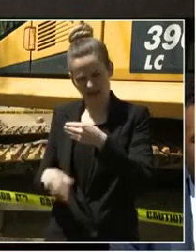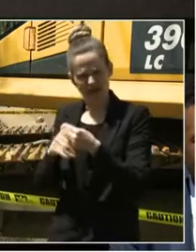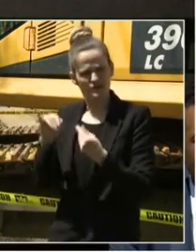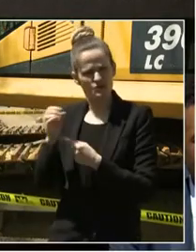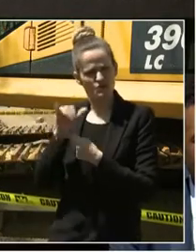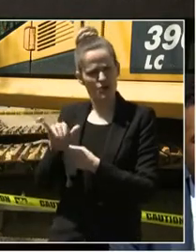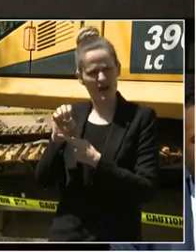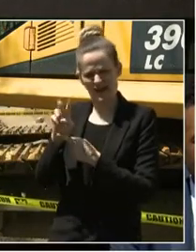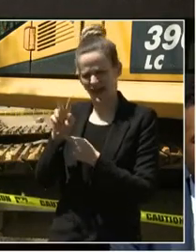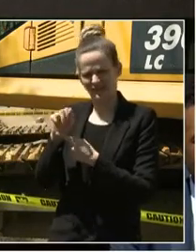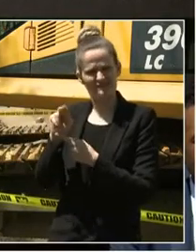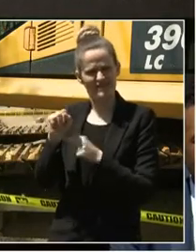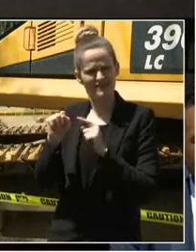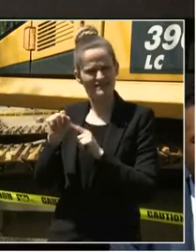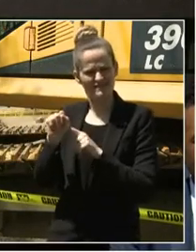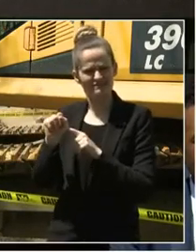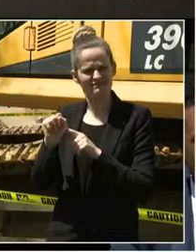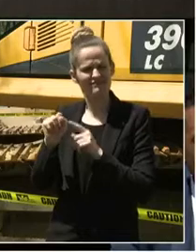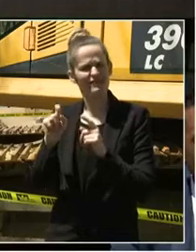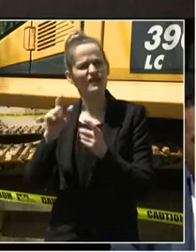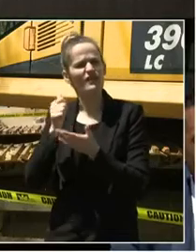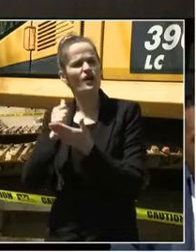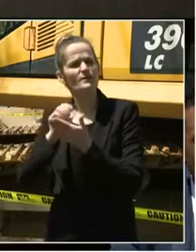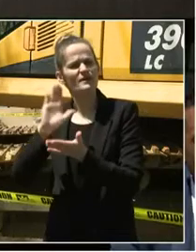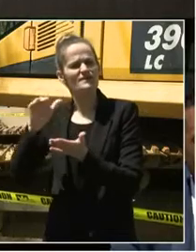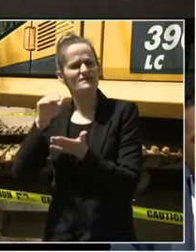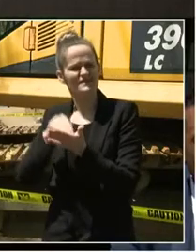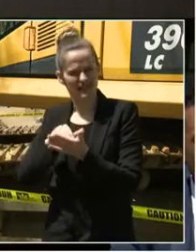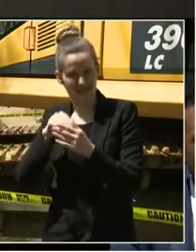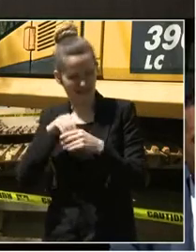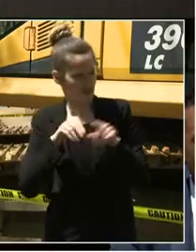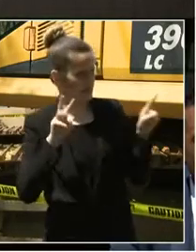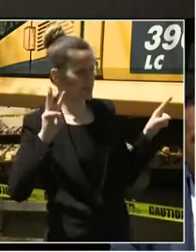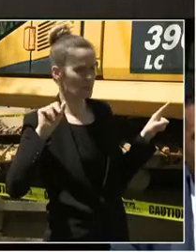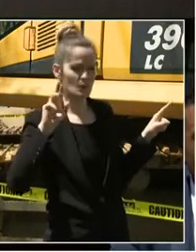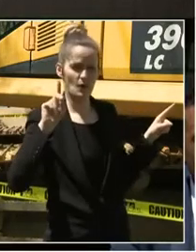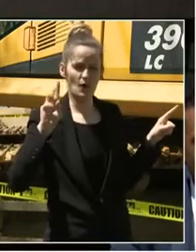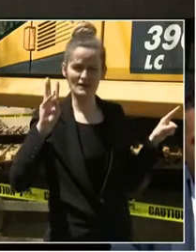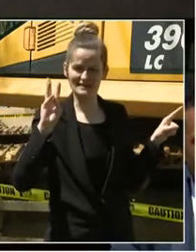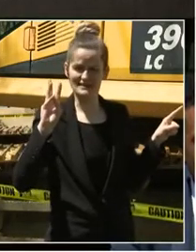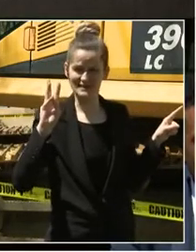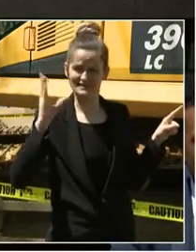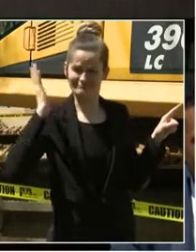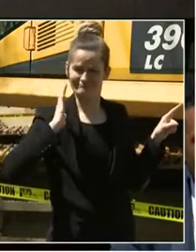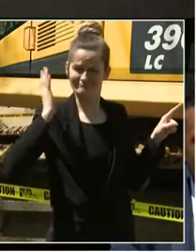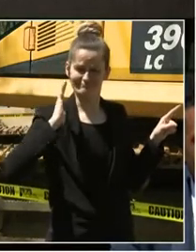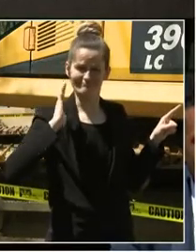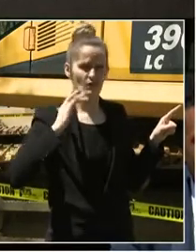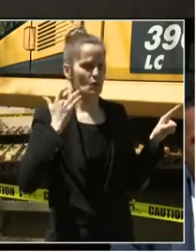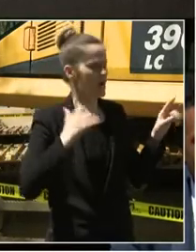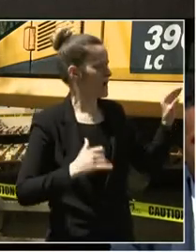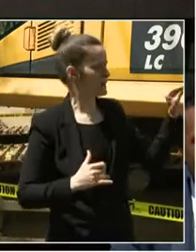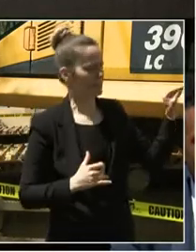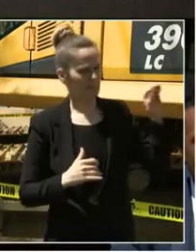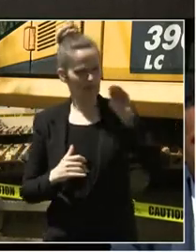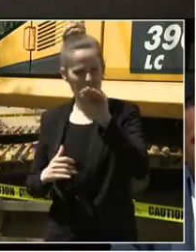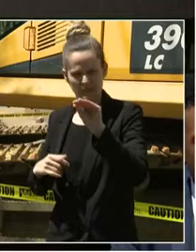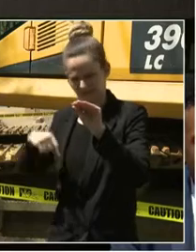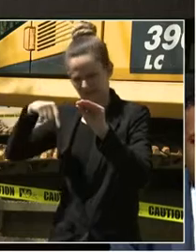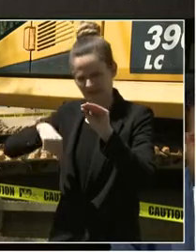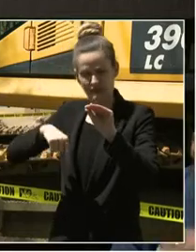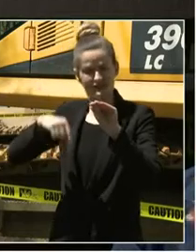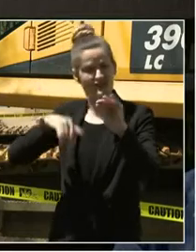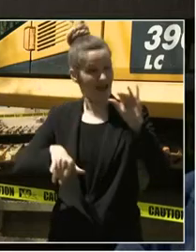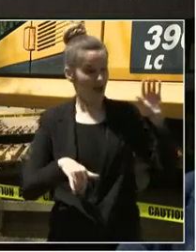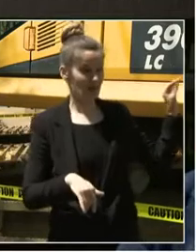center in Ward 6. It moved it over to here, which I think is even more fitting than